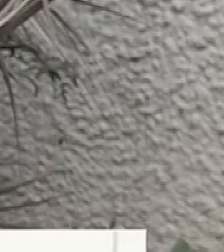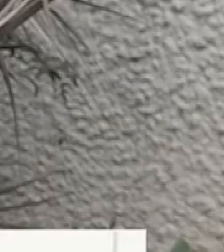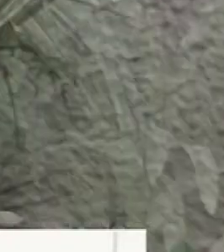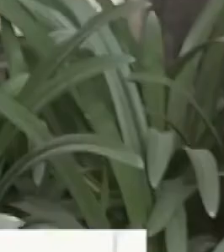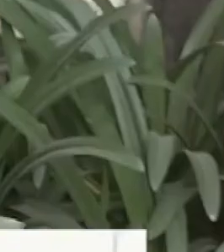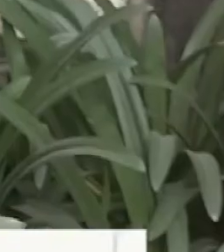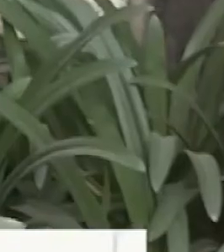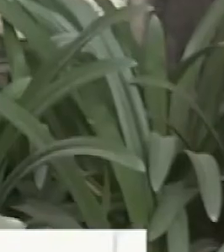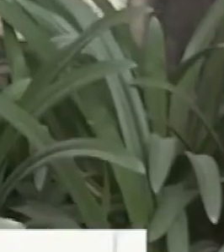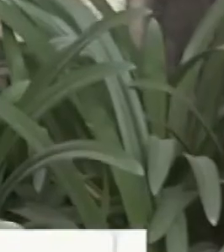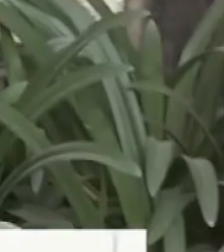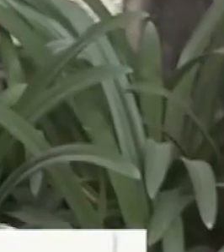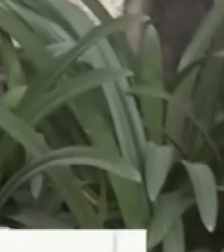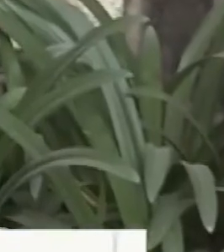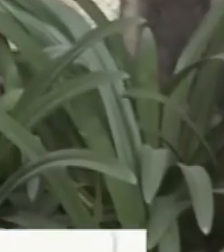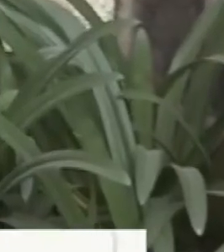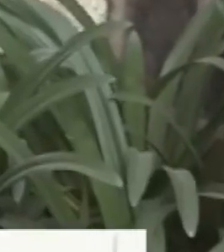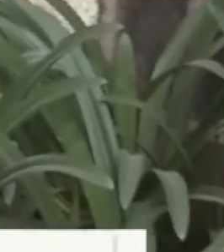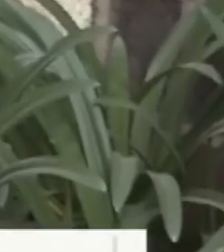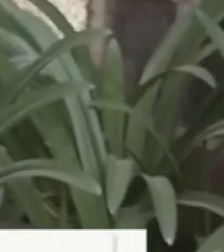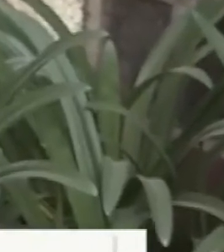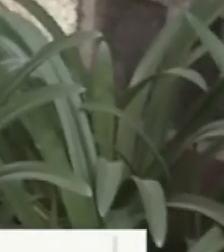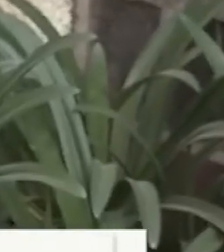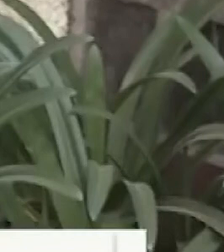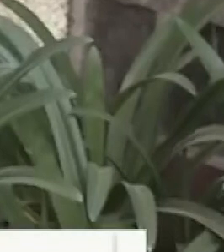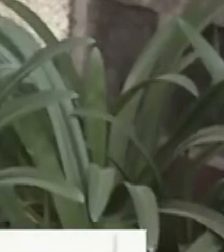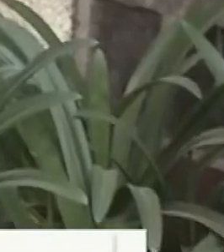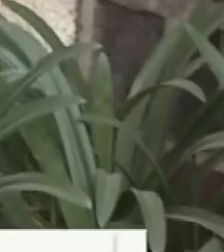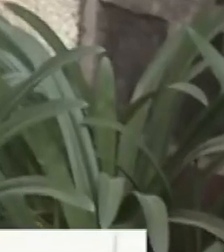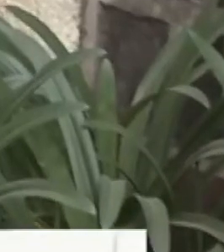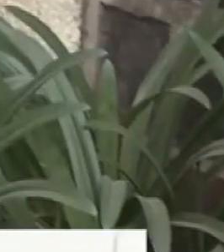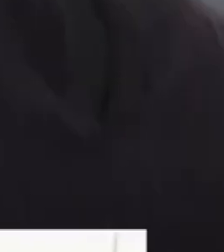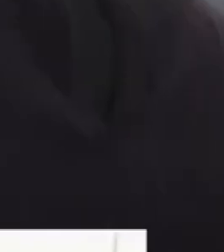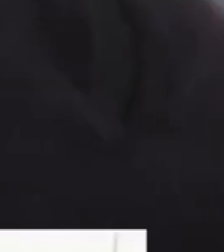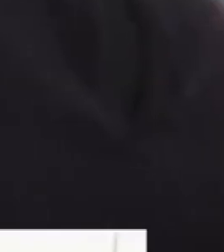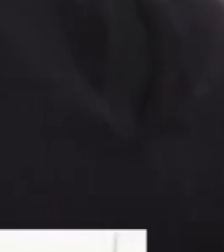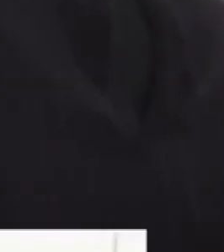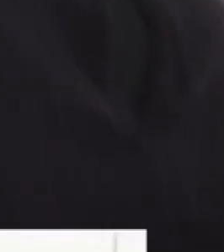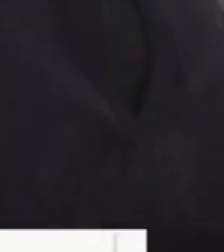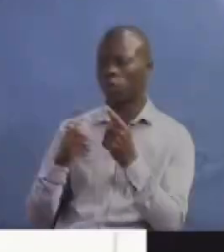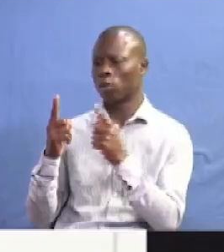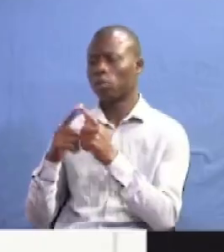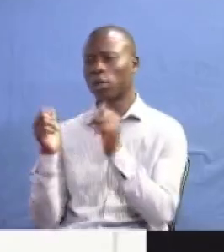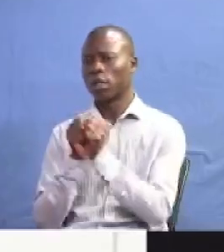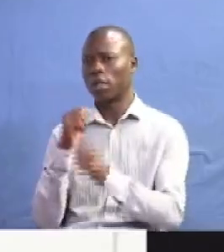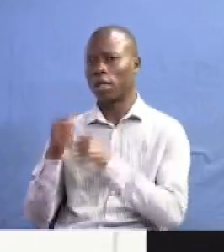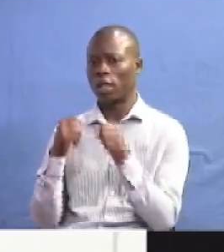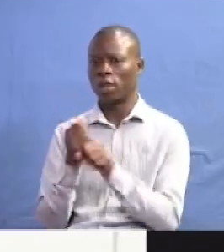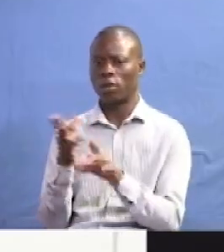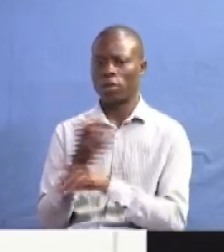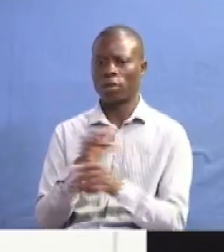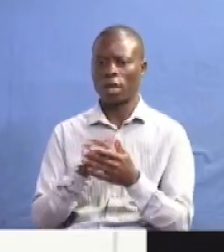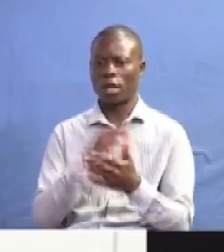the collapse of a lung. Ladies suffering from endometriosis live with it 6 to 10 years before actual diagnosis, which end